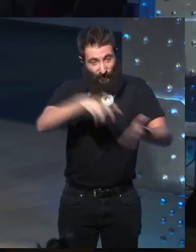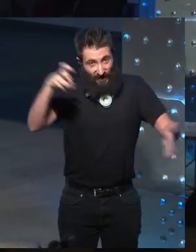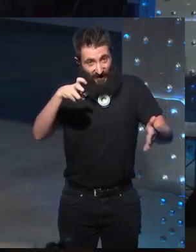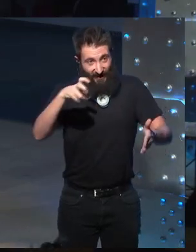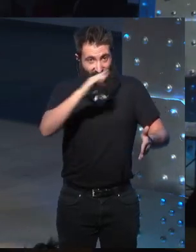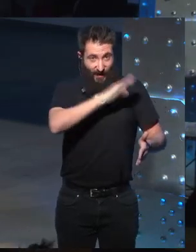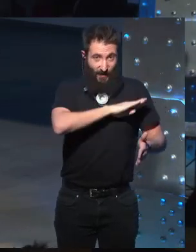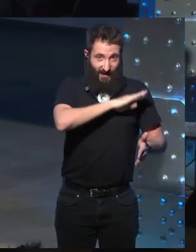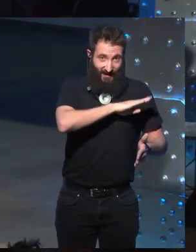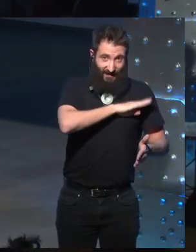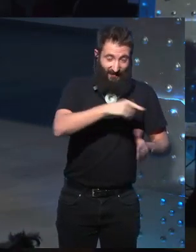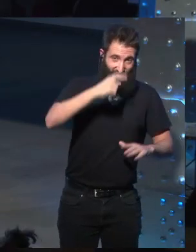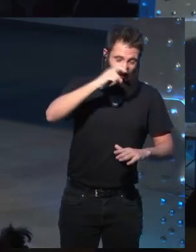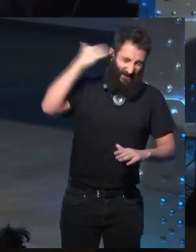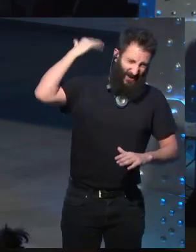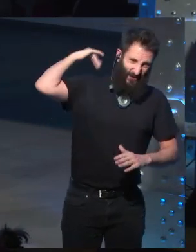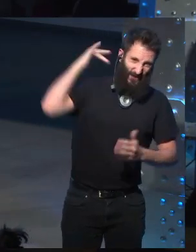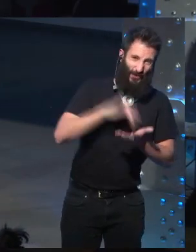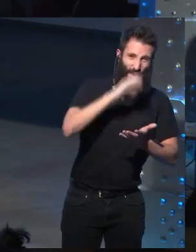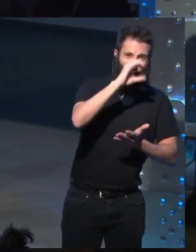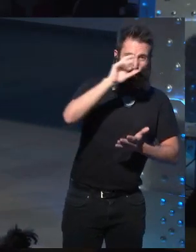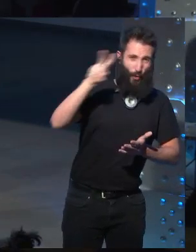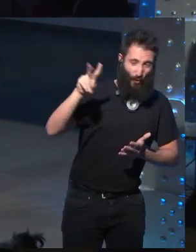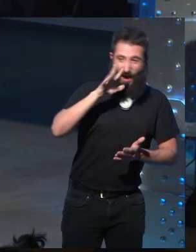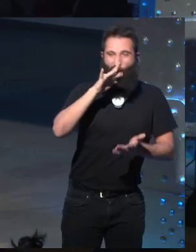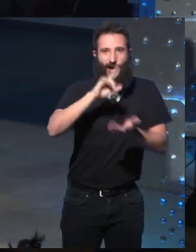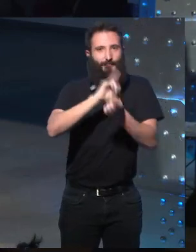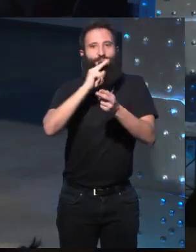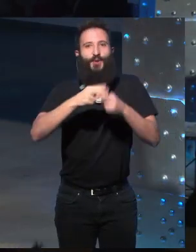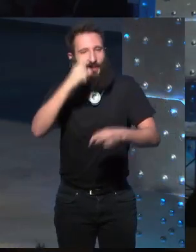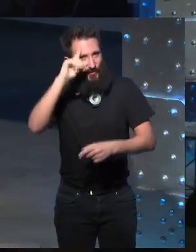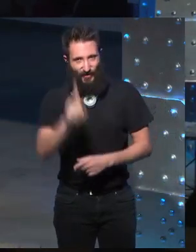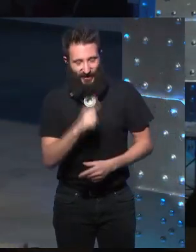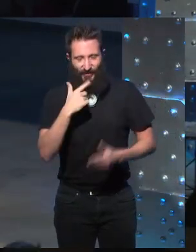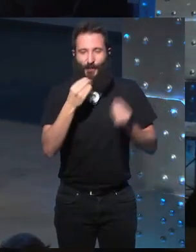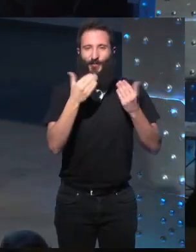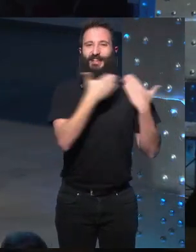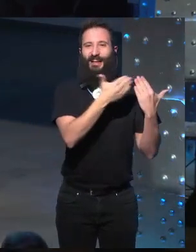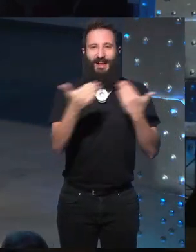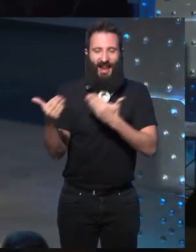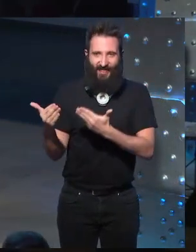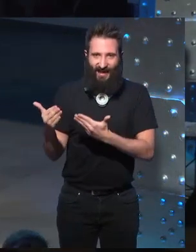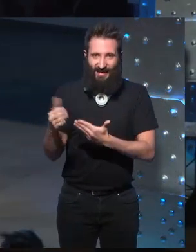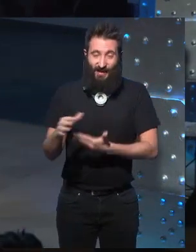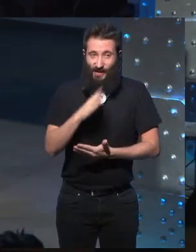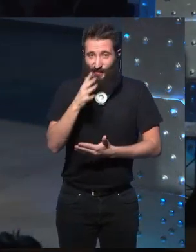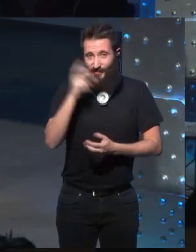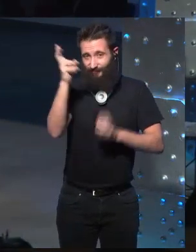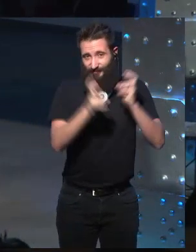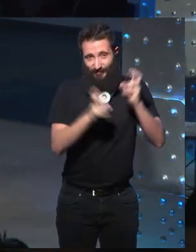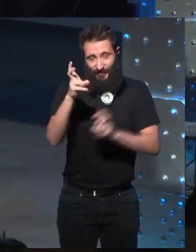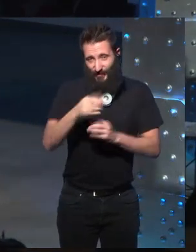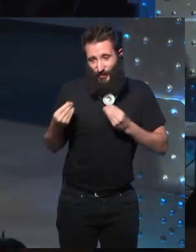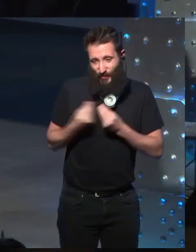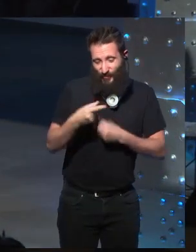you learn all this off by heart, you're going to pass all your exams in physics and at school, you people. So thank